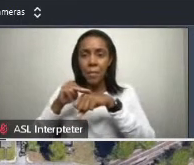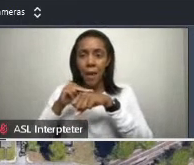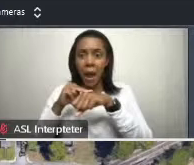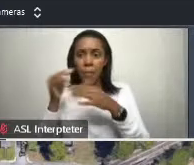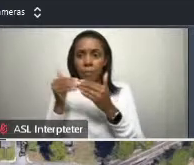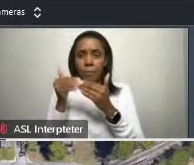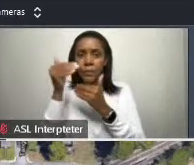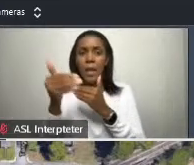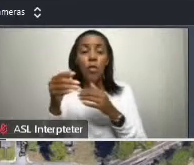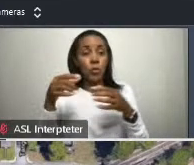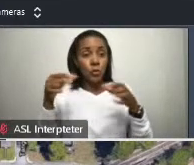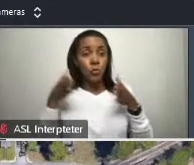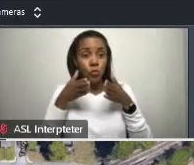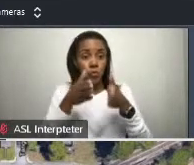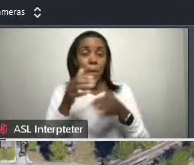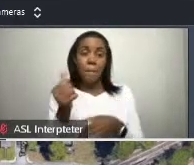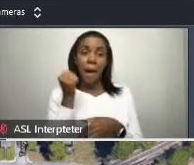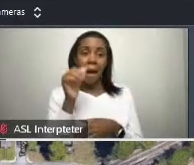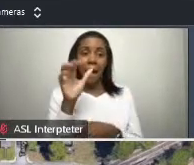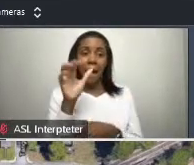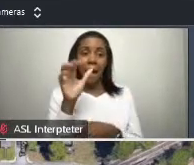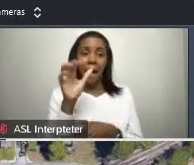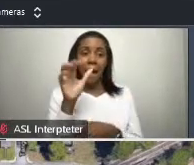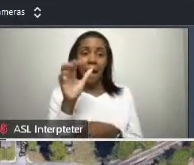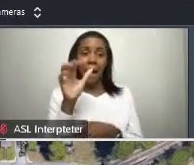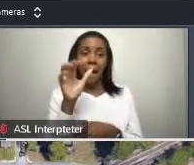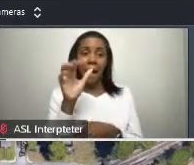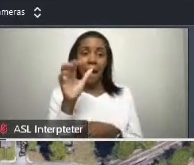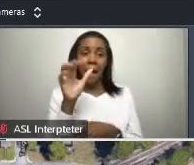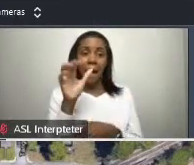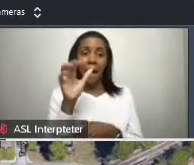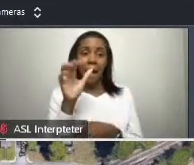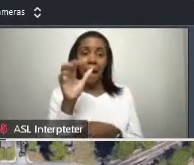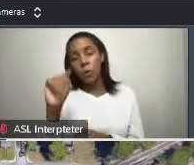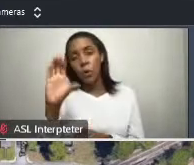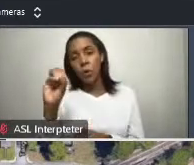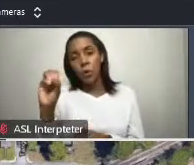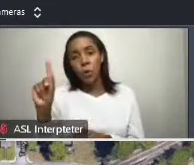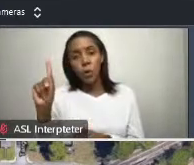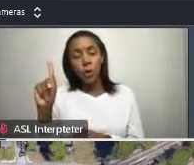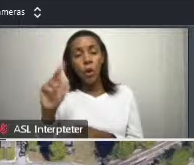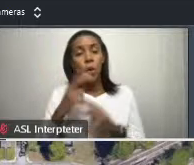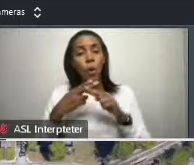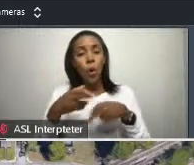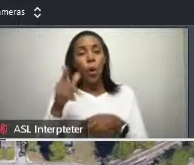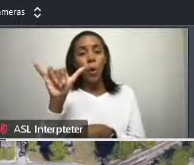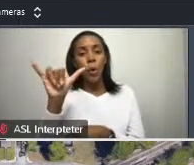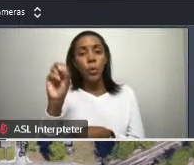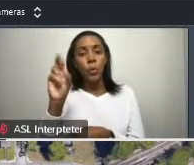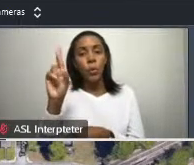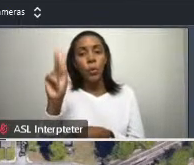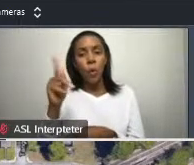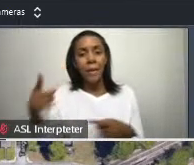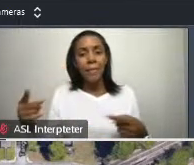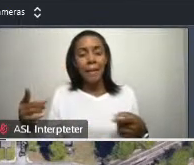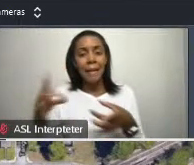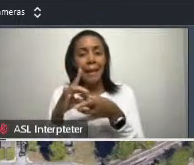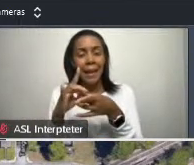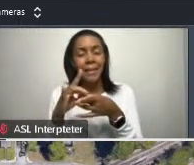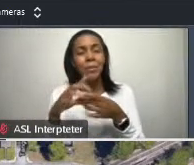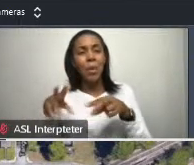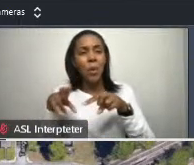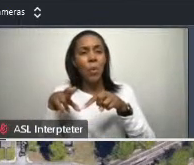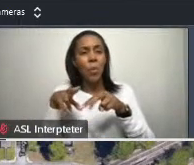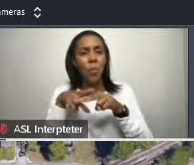behind Albert Cook called York that connects to Tanglewood back there along an old railroad line that